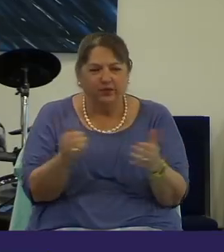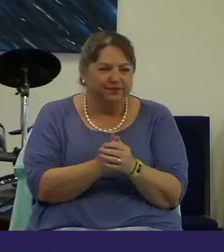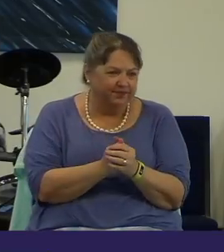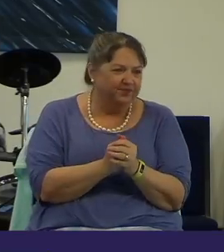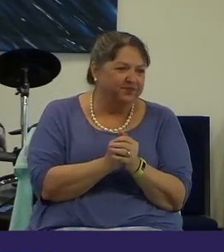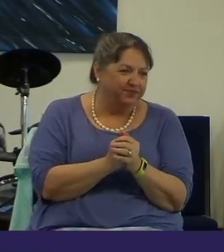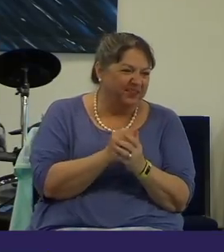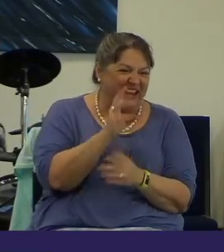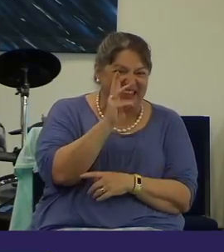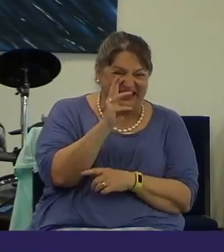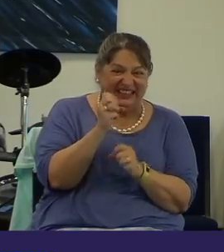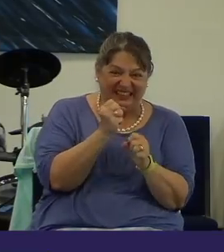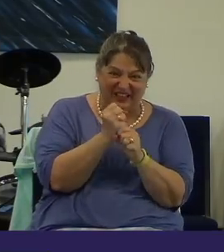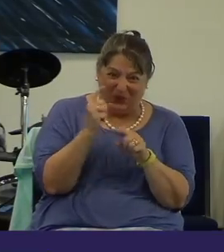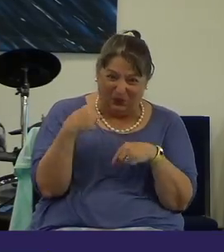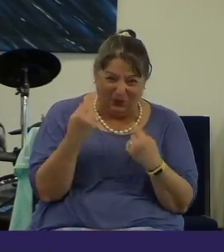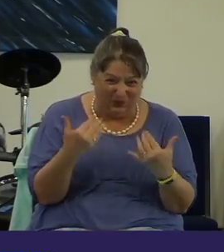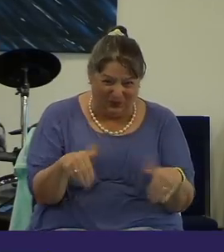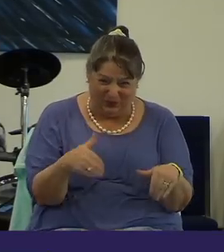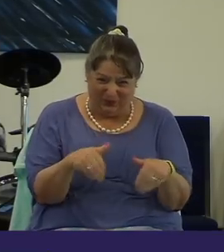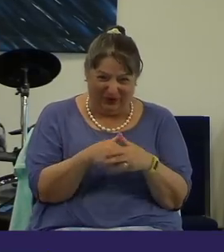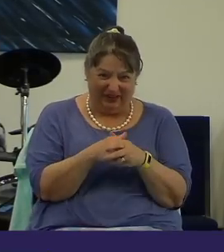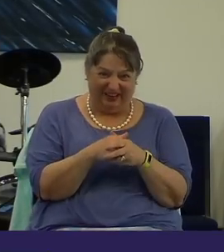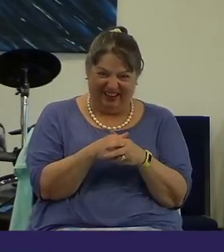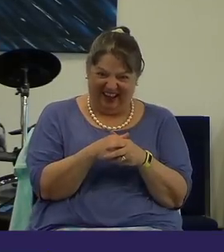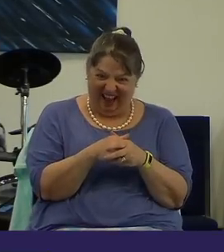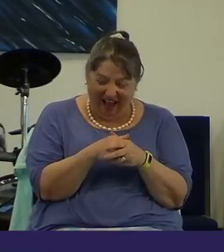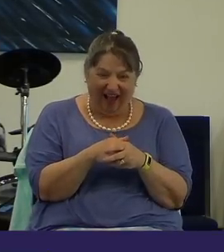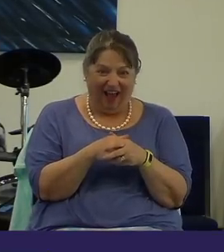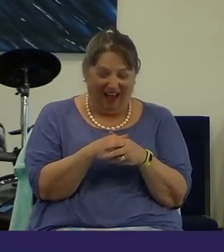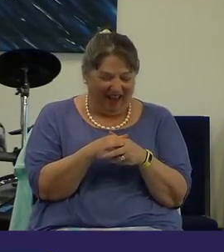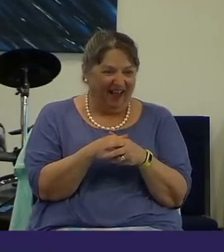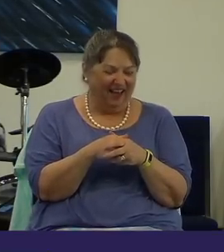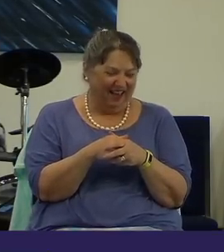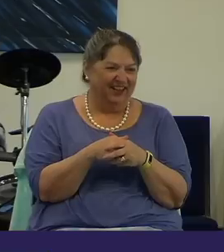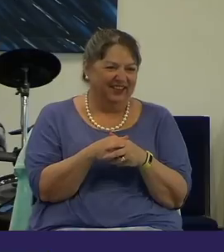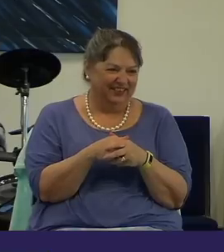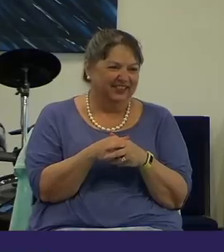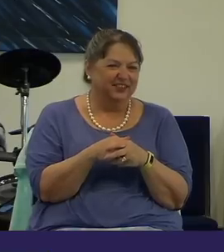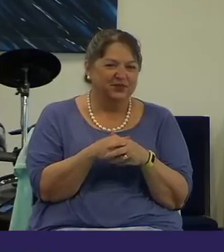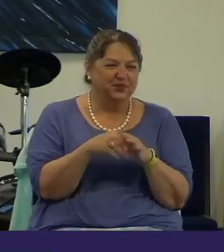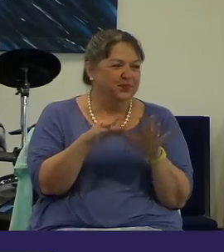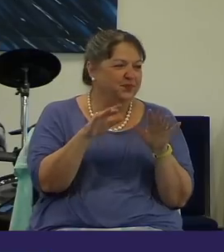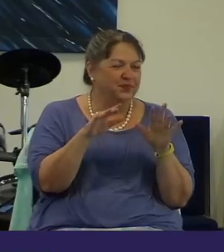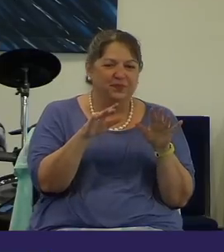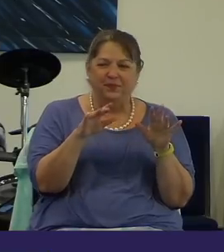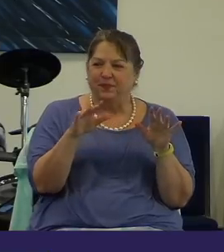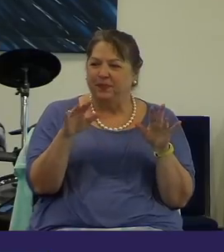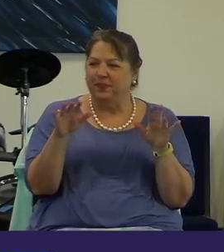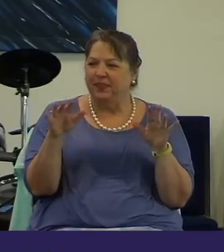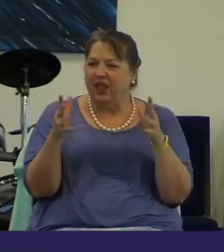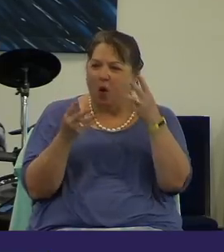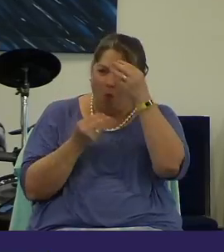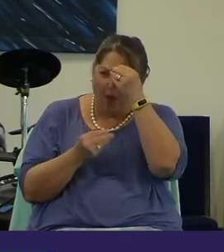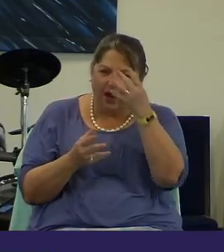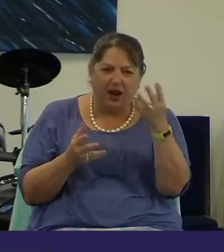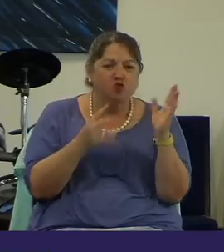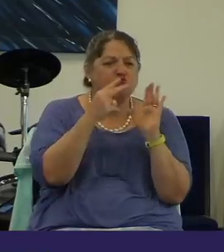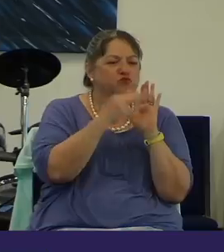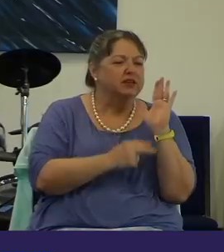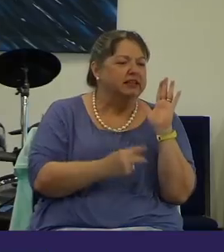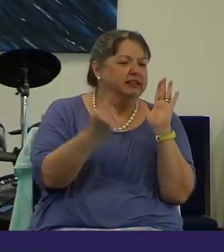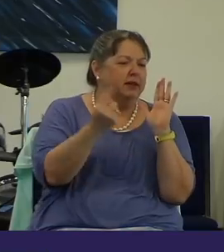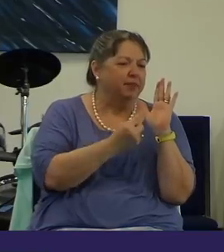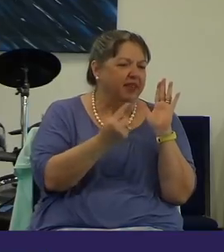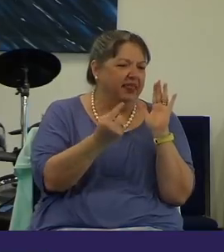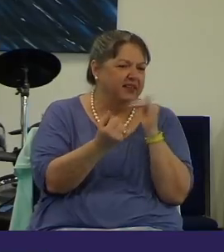And so we're a family. Amen? Amen. So I wanted to read something to you